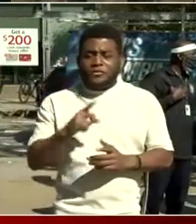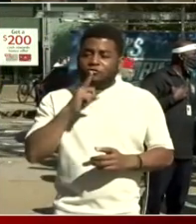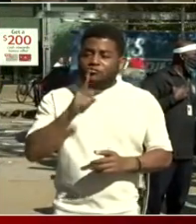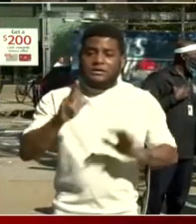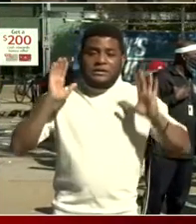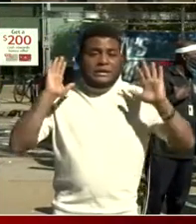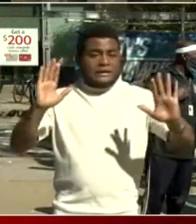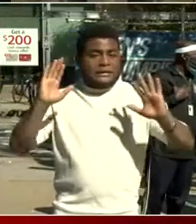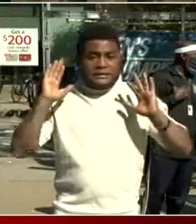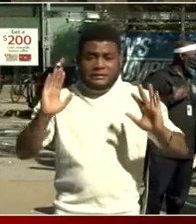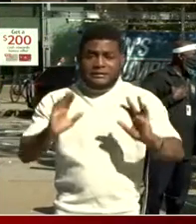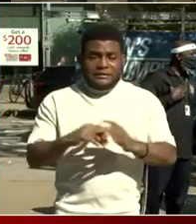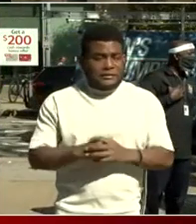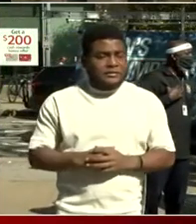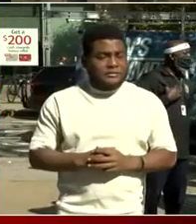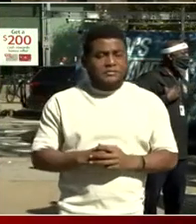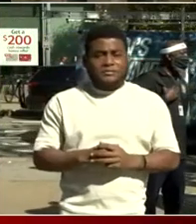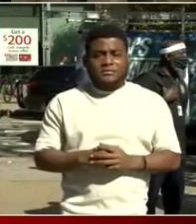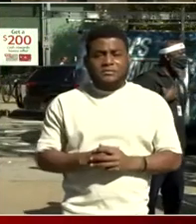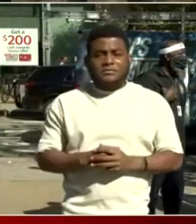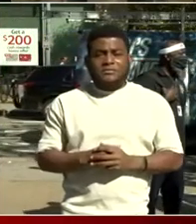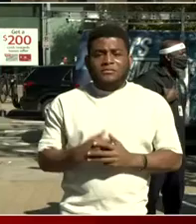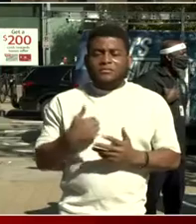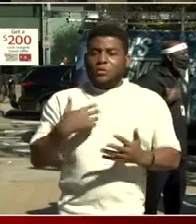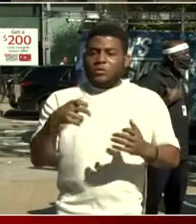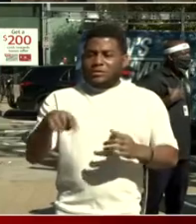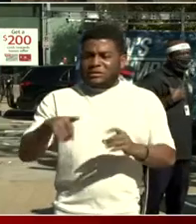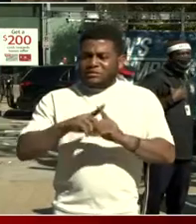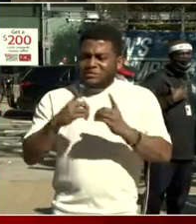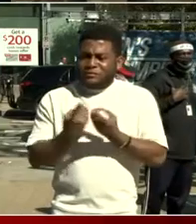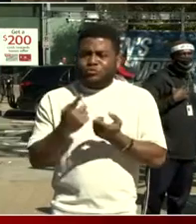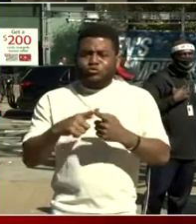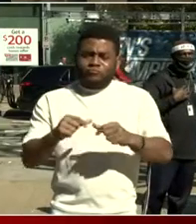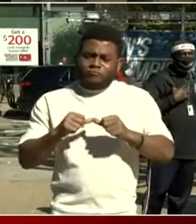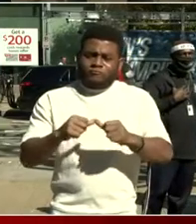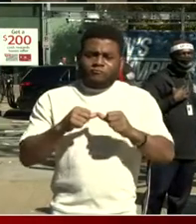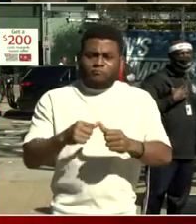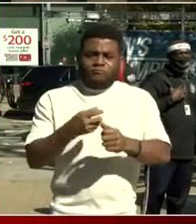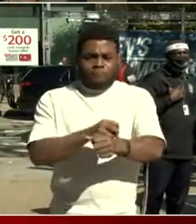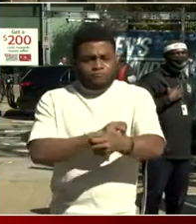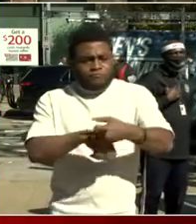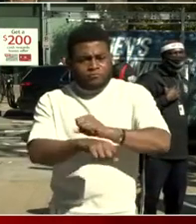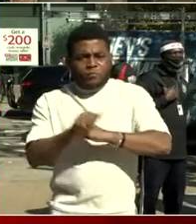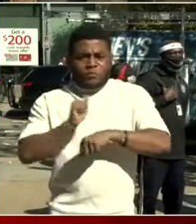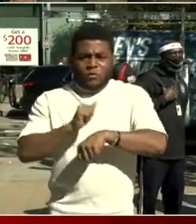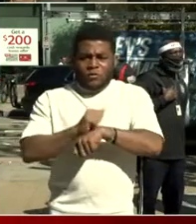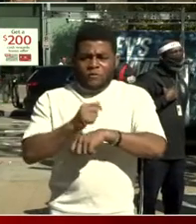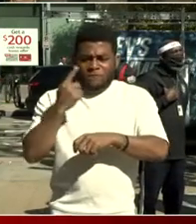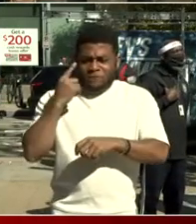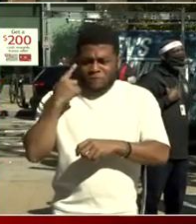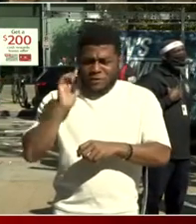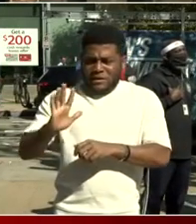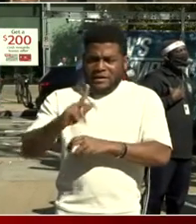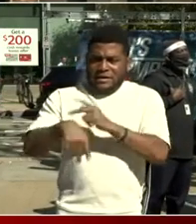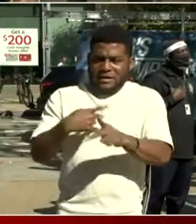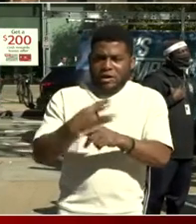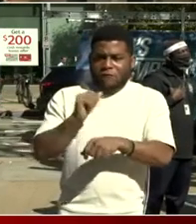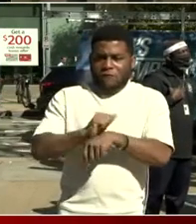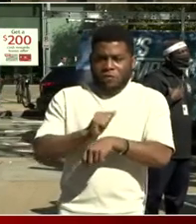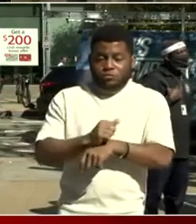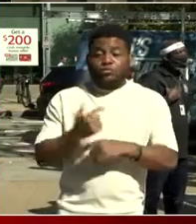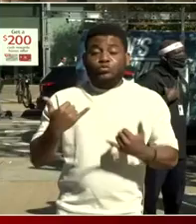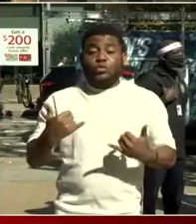department to continue to transfer into the upcoming season. Today, I am introducing you all